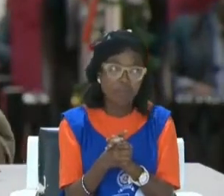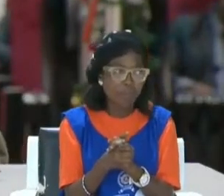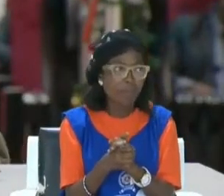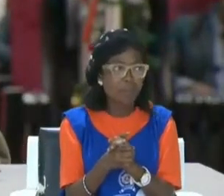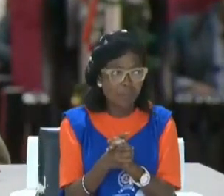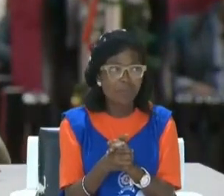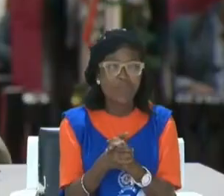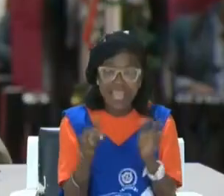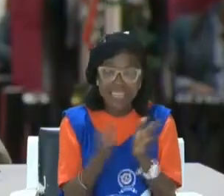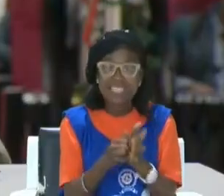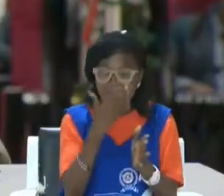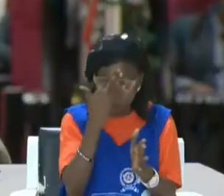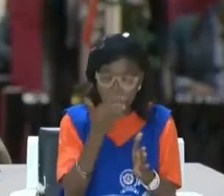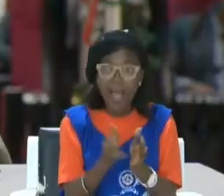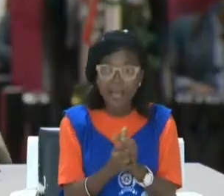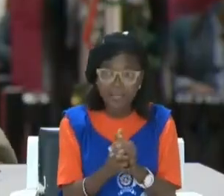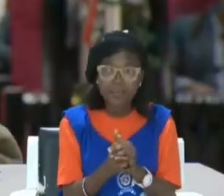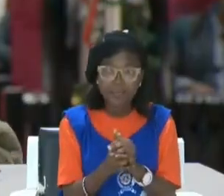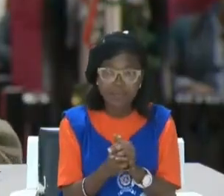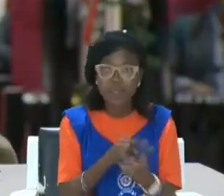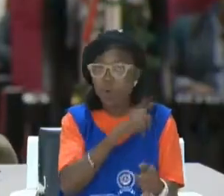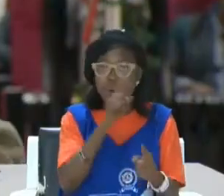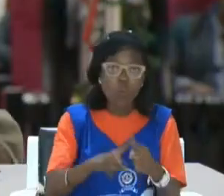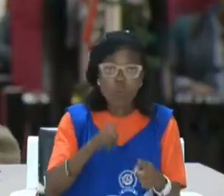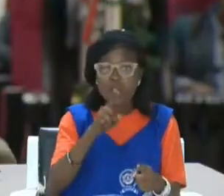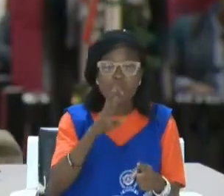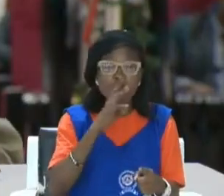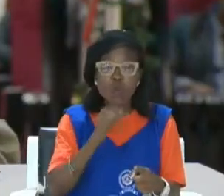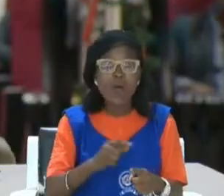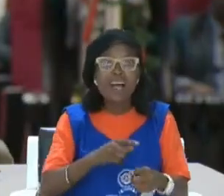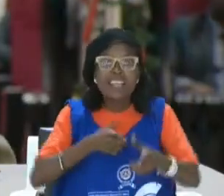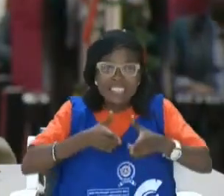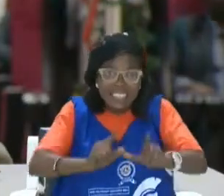That is why when you are still breathing,